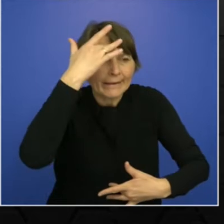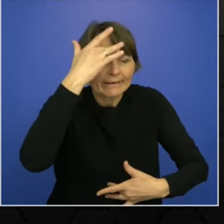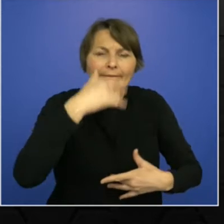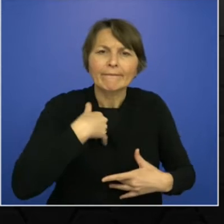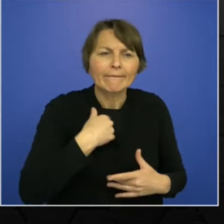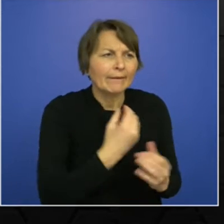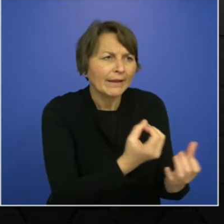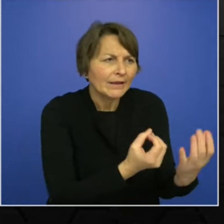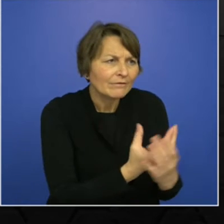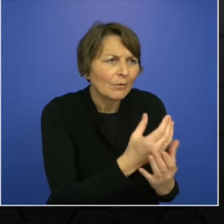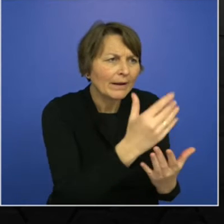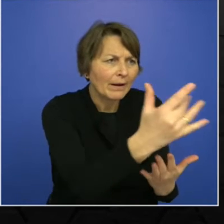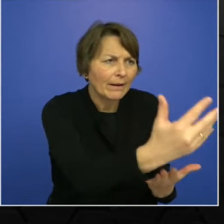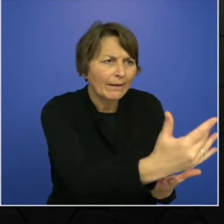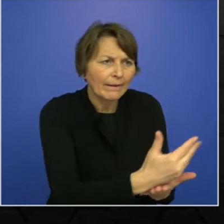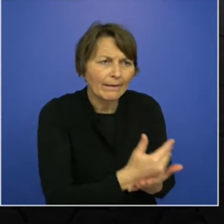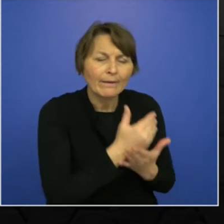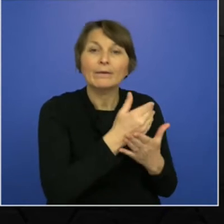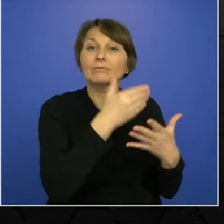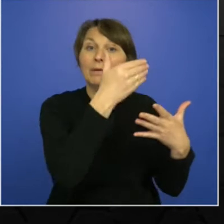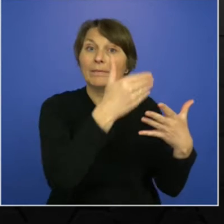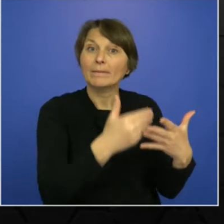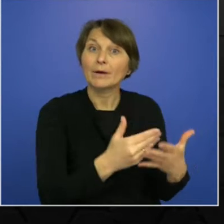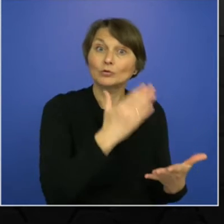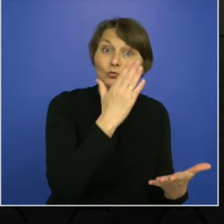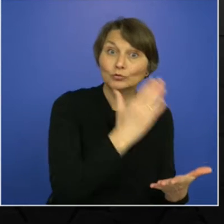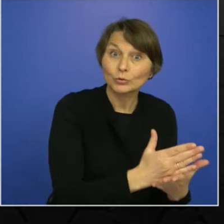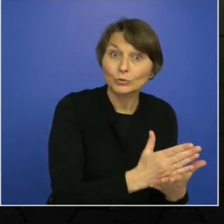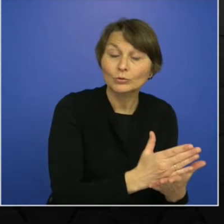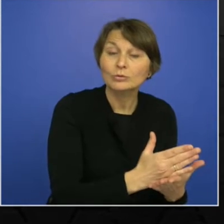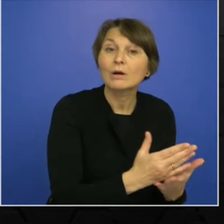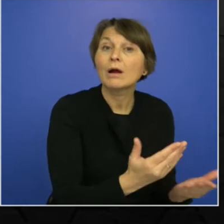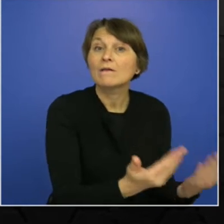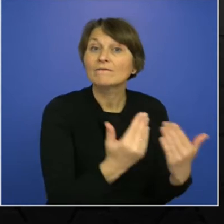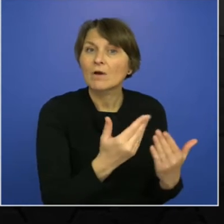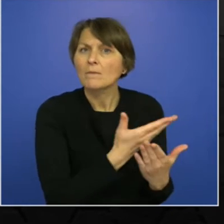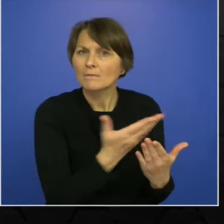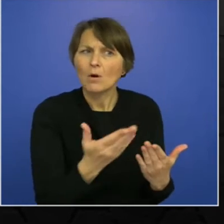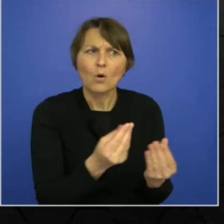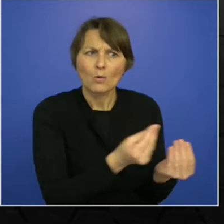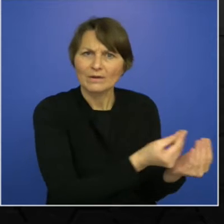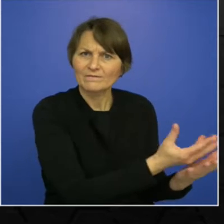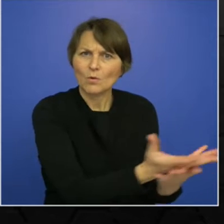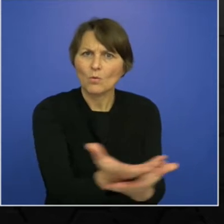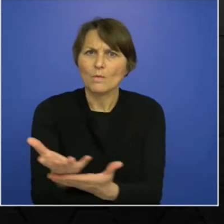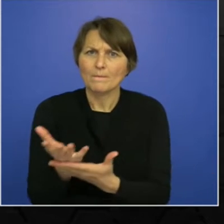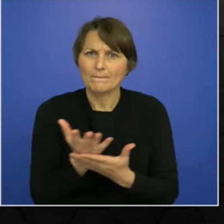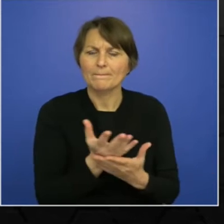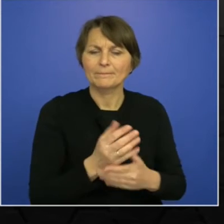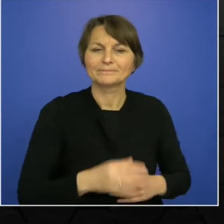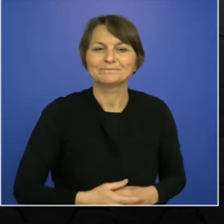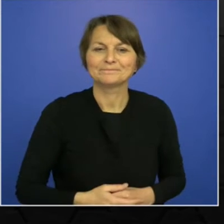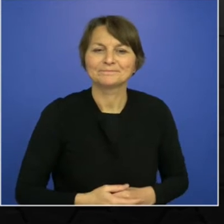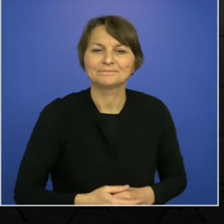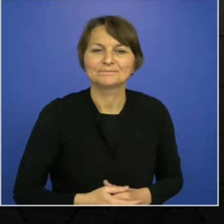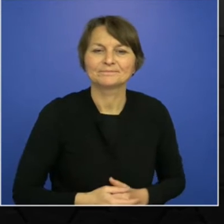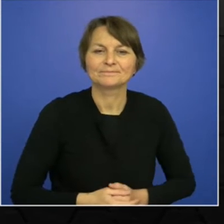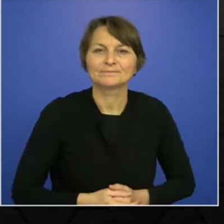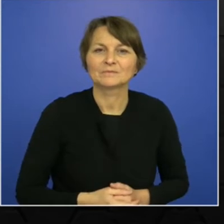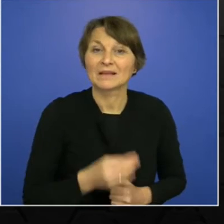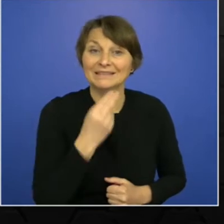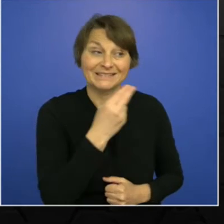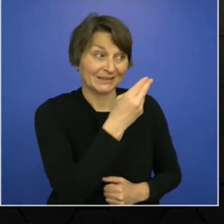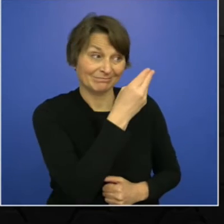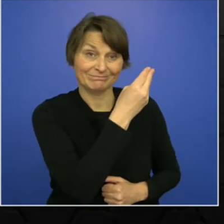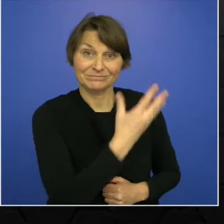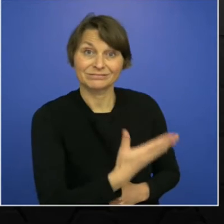are true and they are coming from a great source of information. And here you can see anything that the